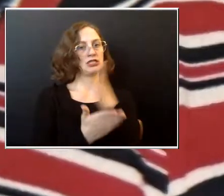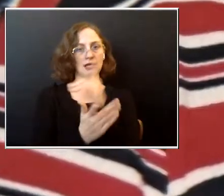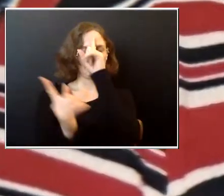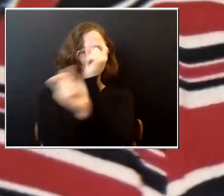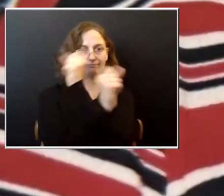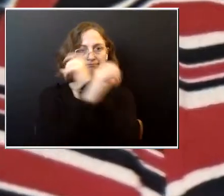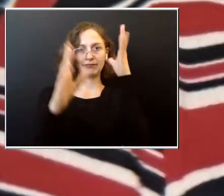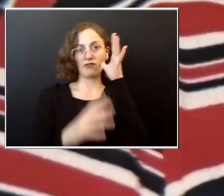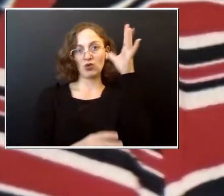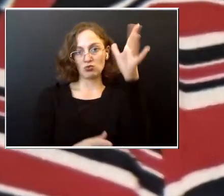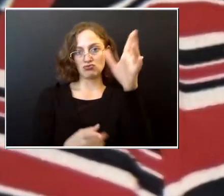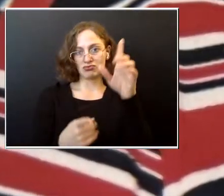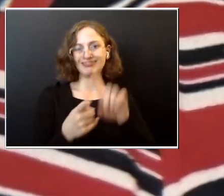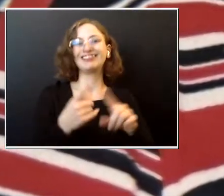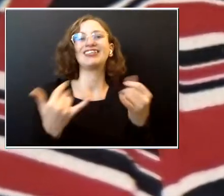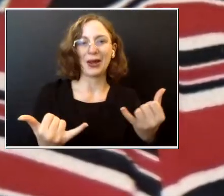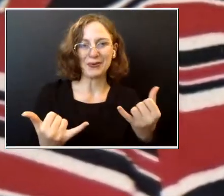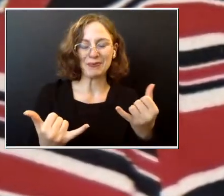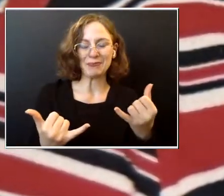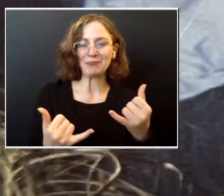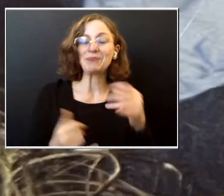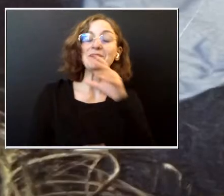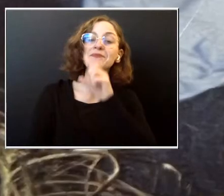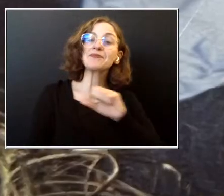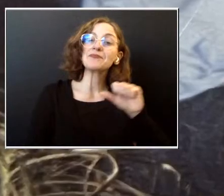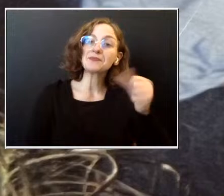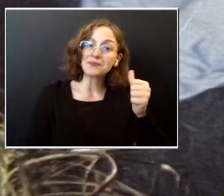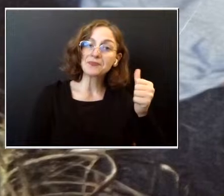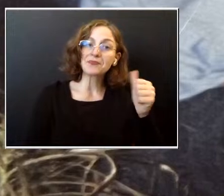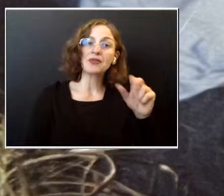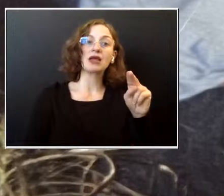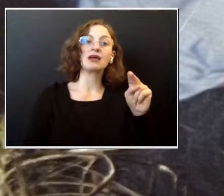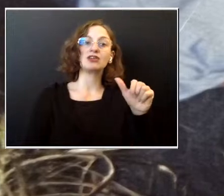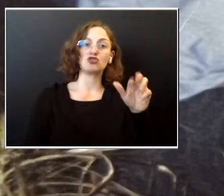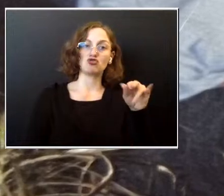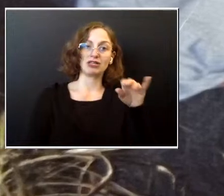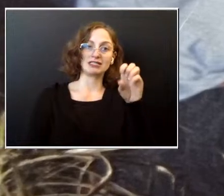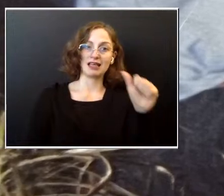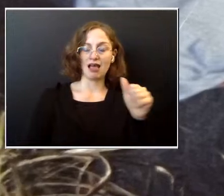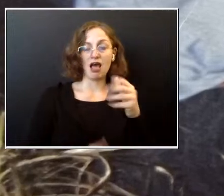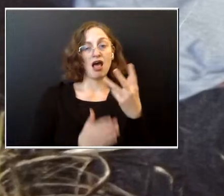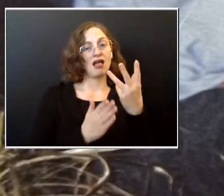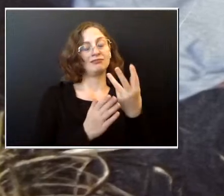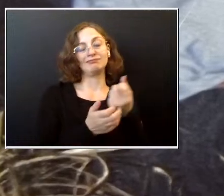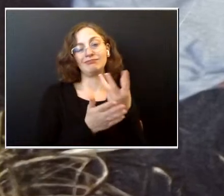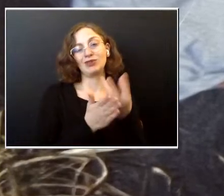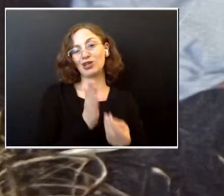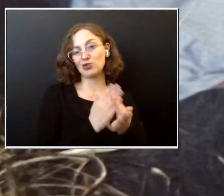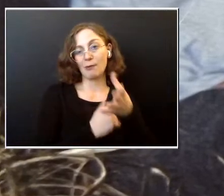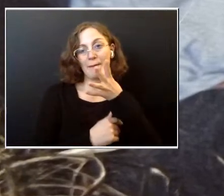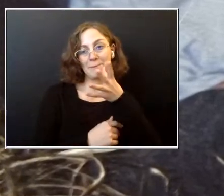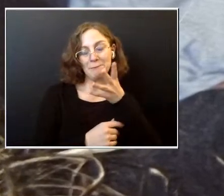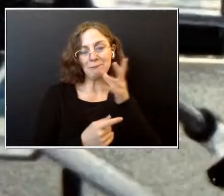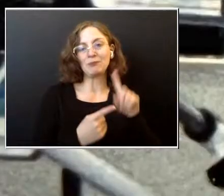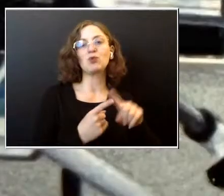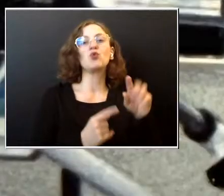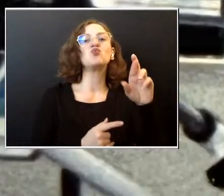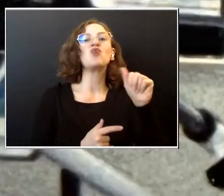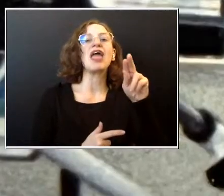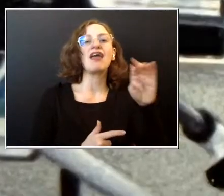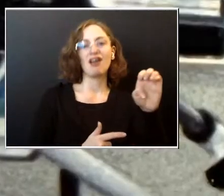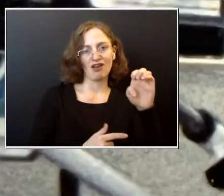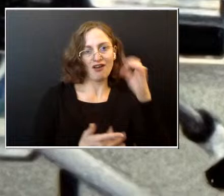At just 10 years old, Nerissa Elrod lost her mother to a rare disease. Nerissa remembers how much her mom suffered